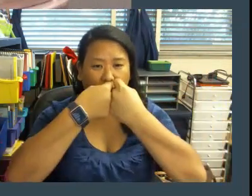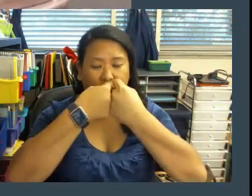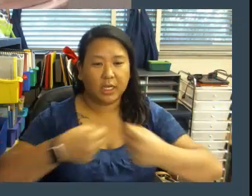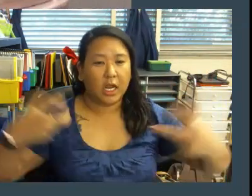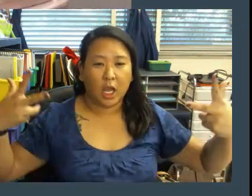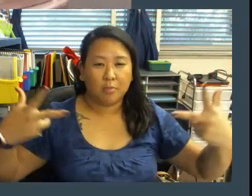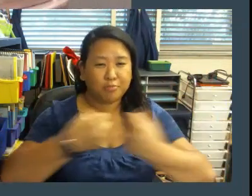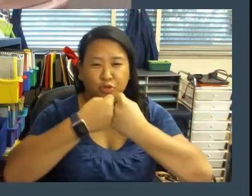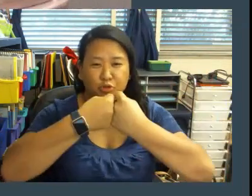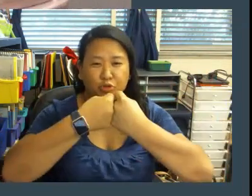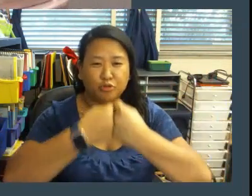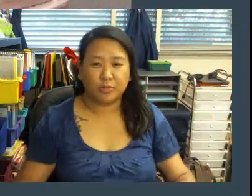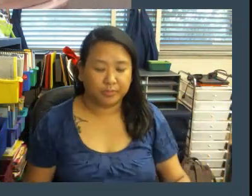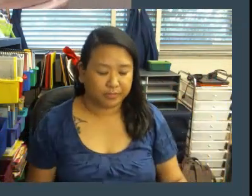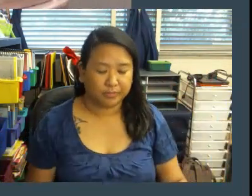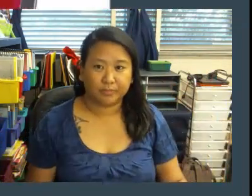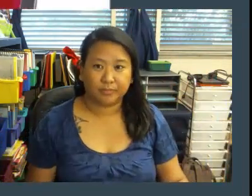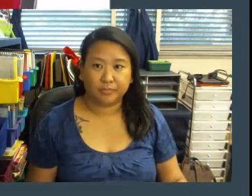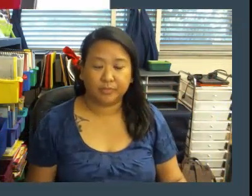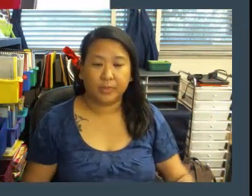car accident,